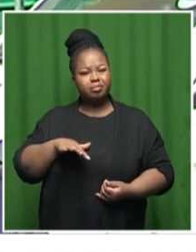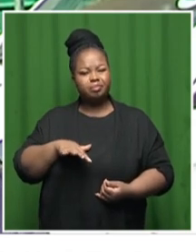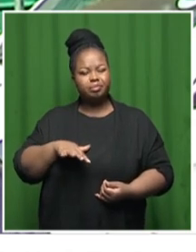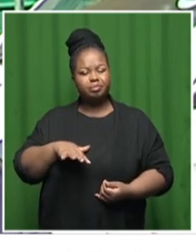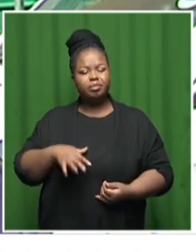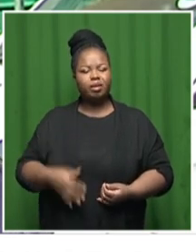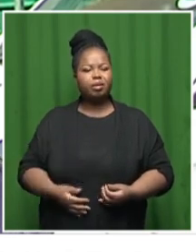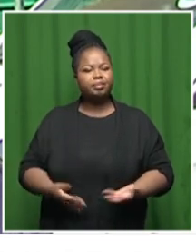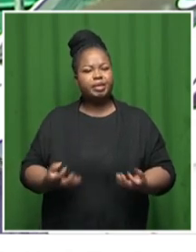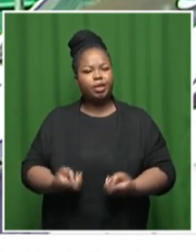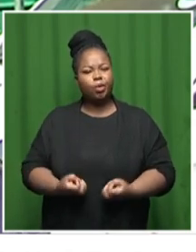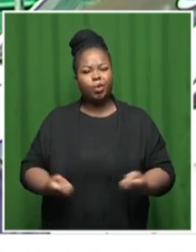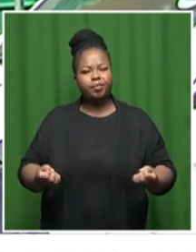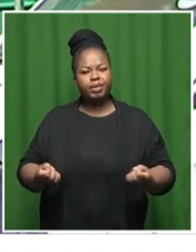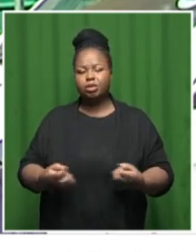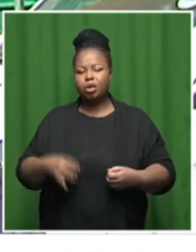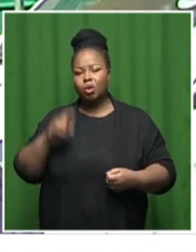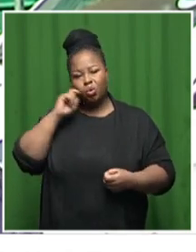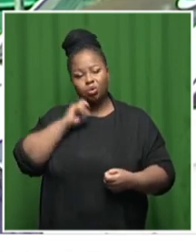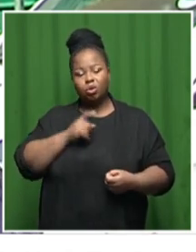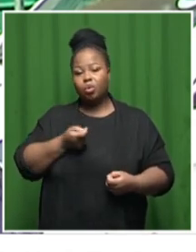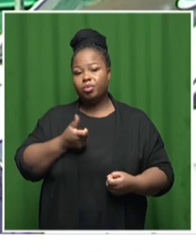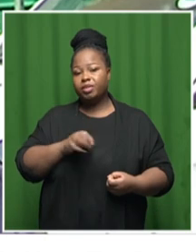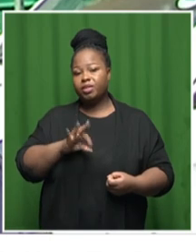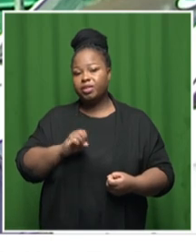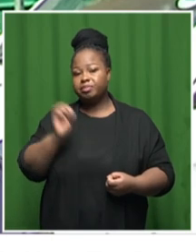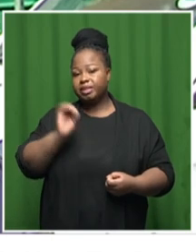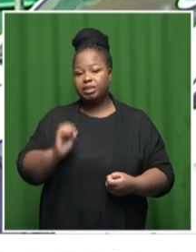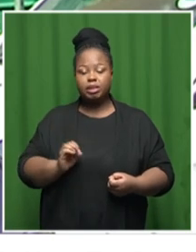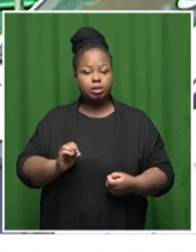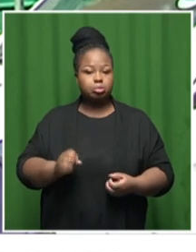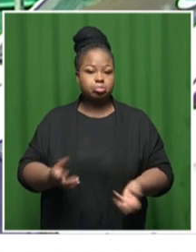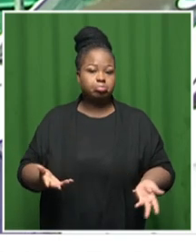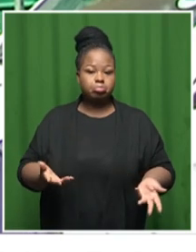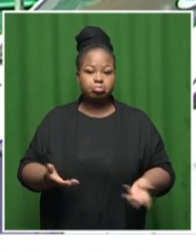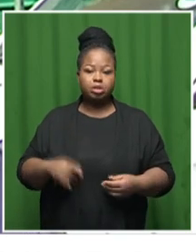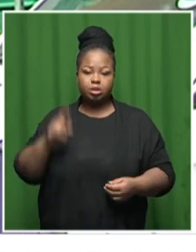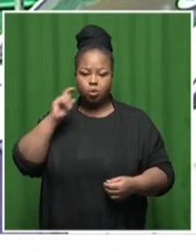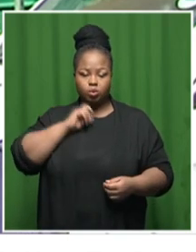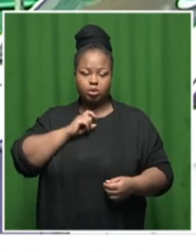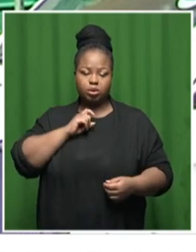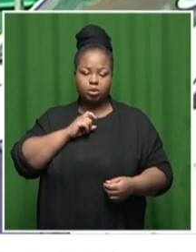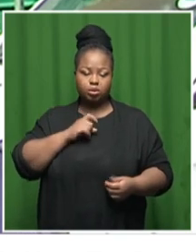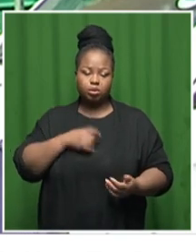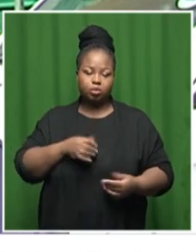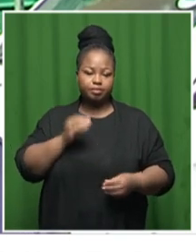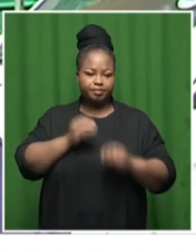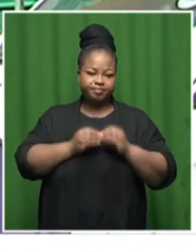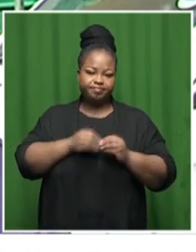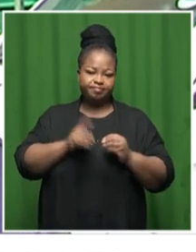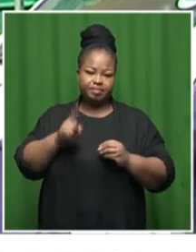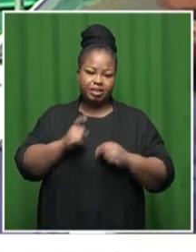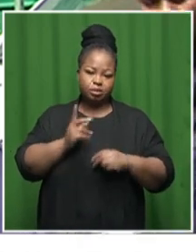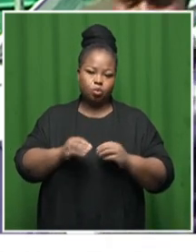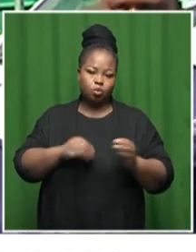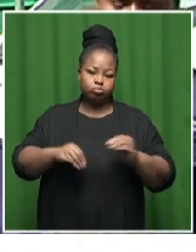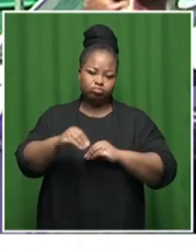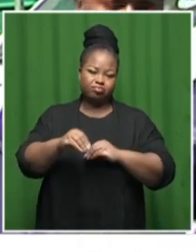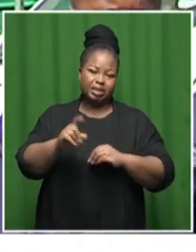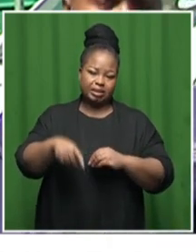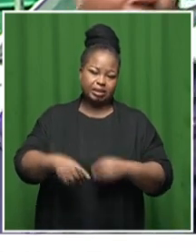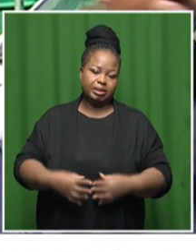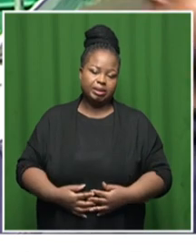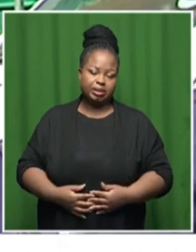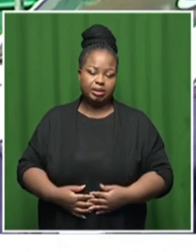Probably almost about 30% of our infrastructure is old, so it needs to be replaced